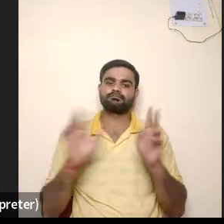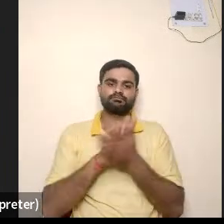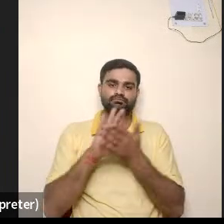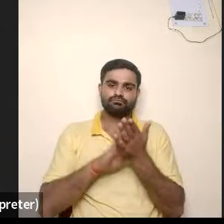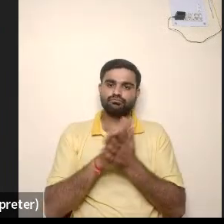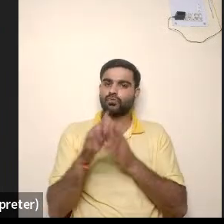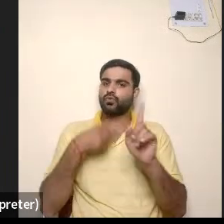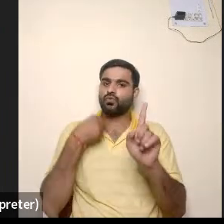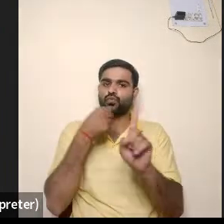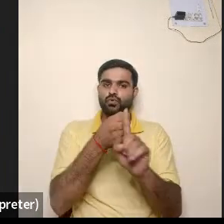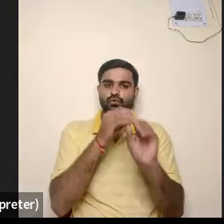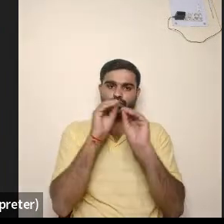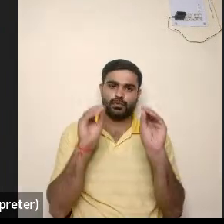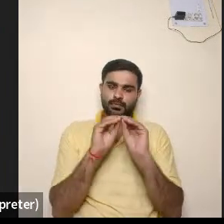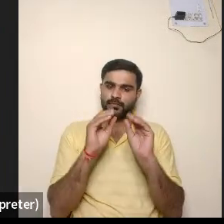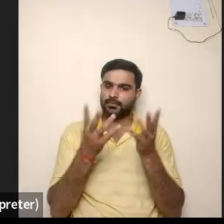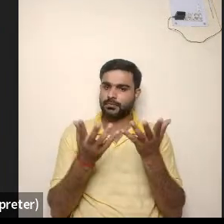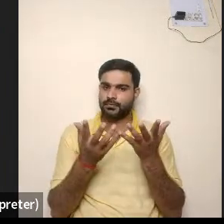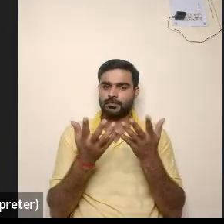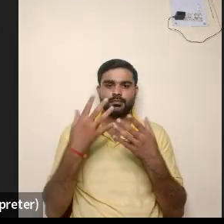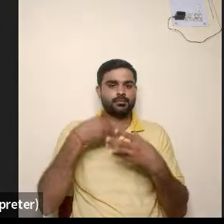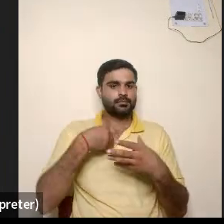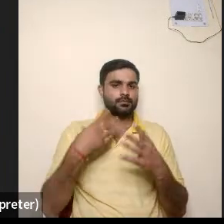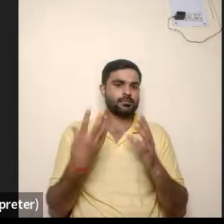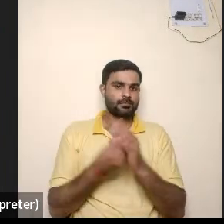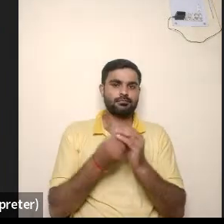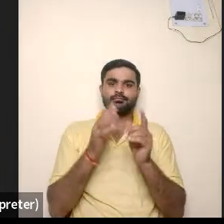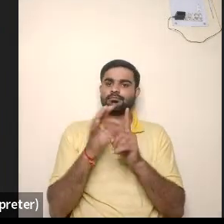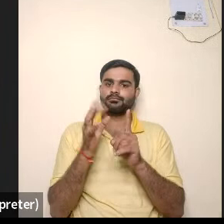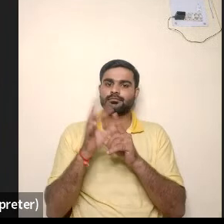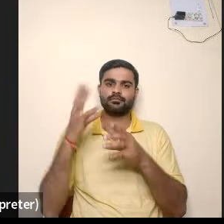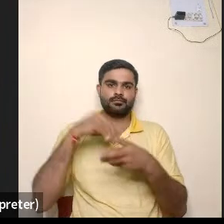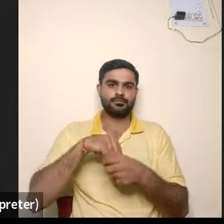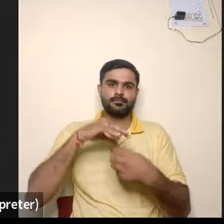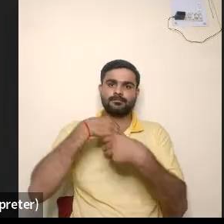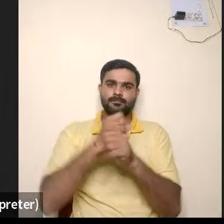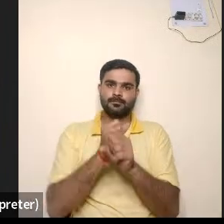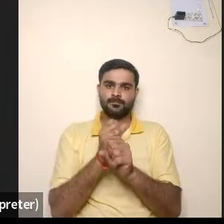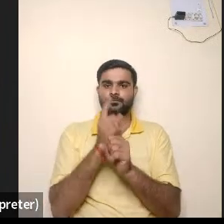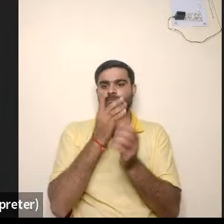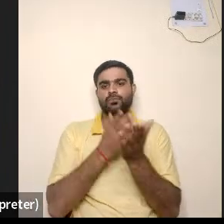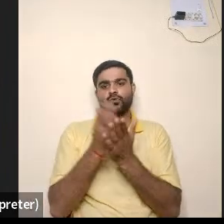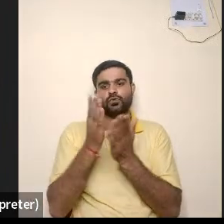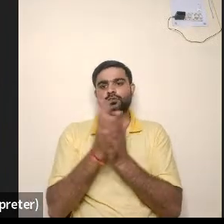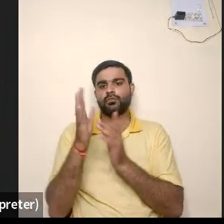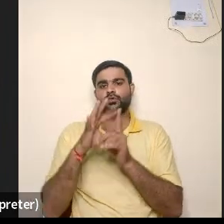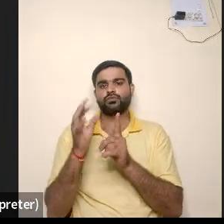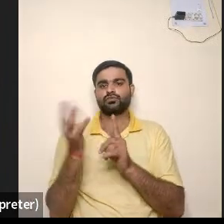enforceable. So we have to, just make do with what they have done.